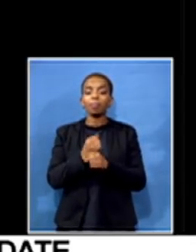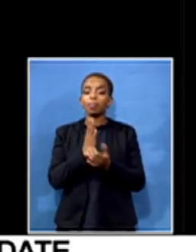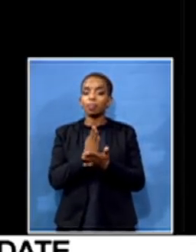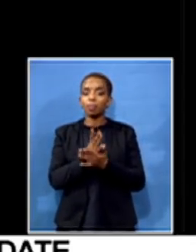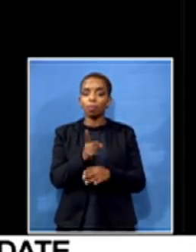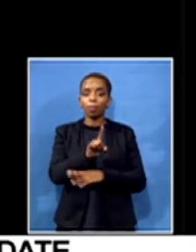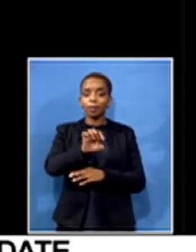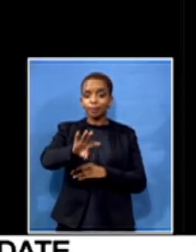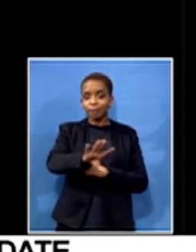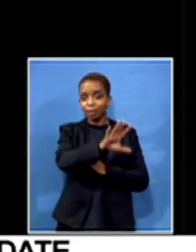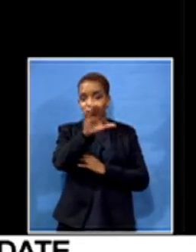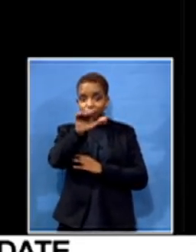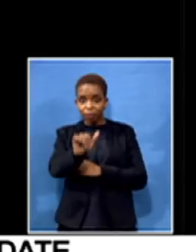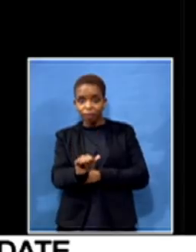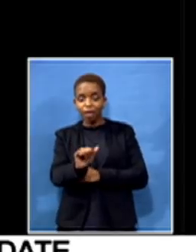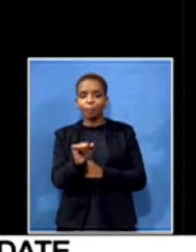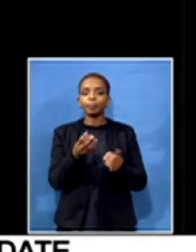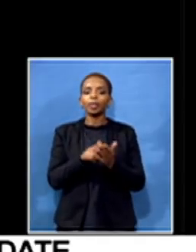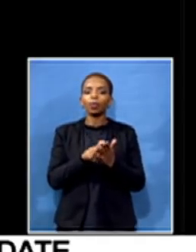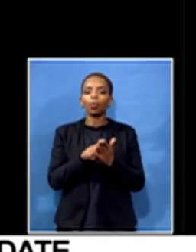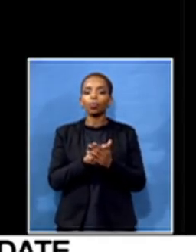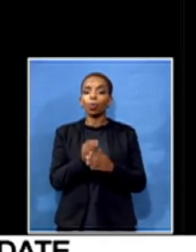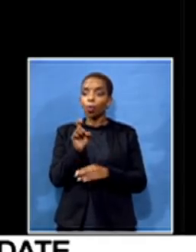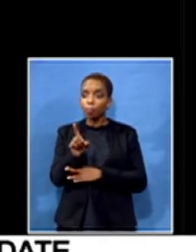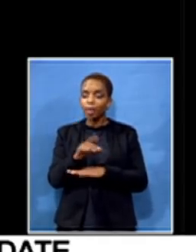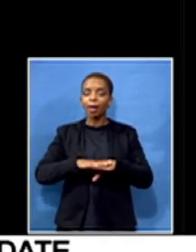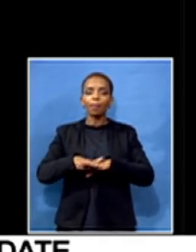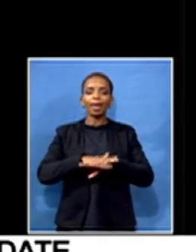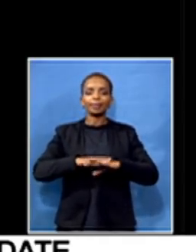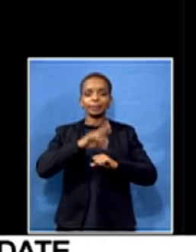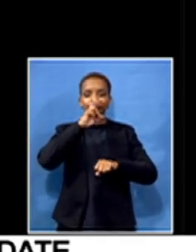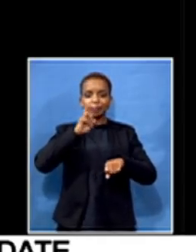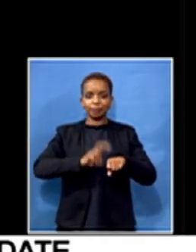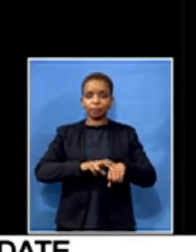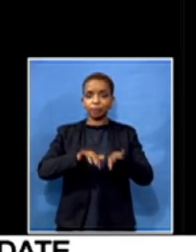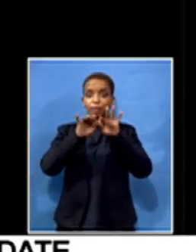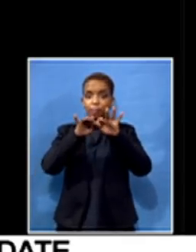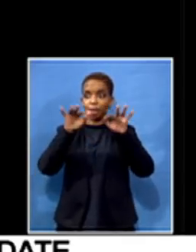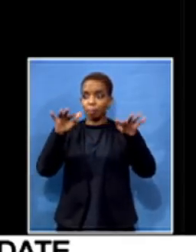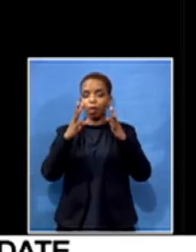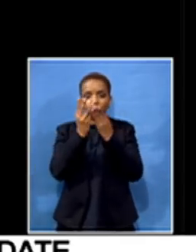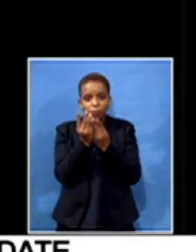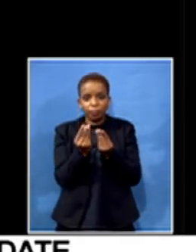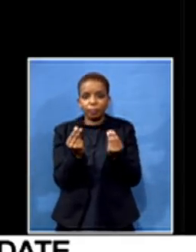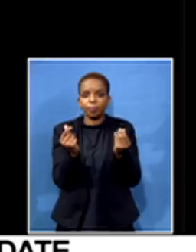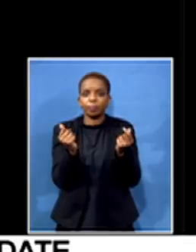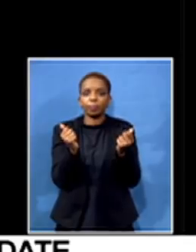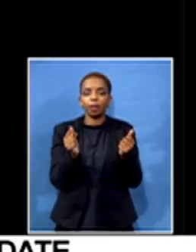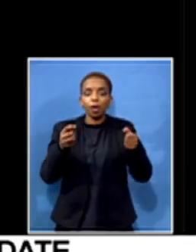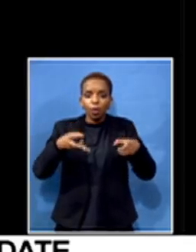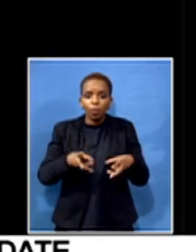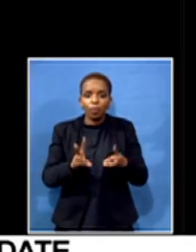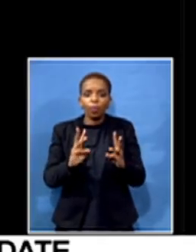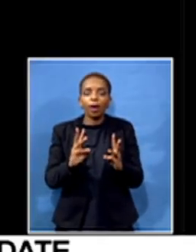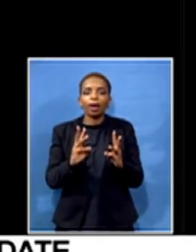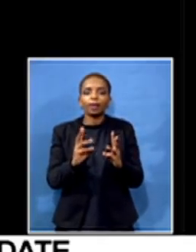economy, the basic needs of people are addressed in such a way that the next